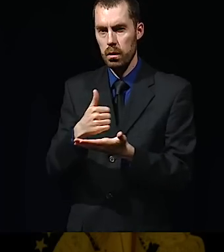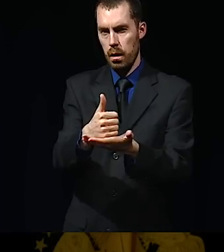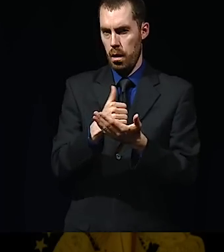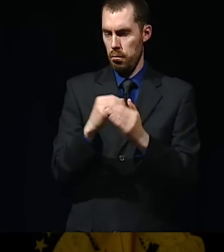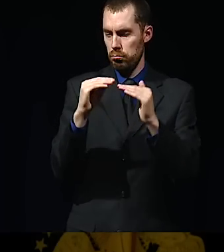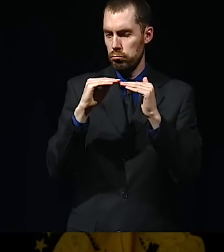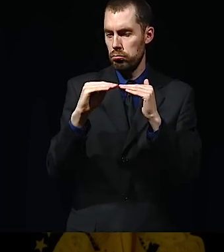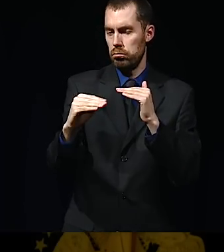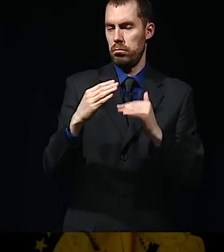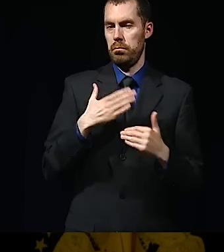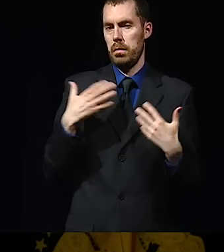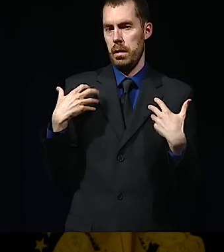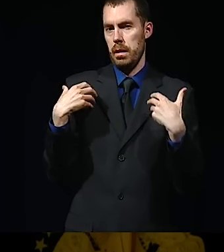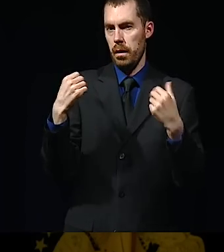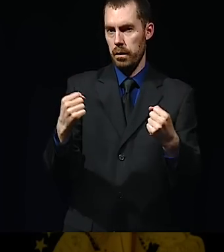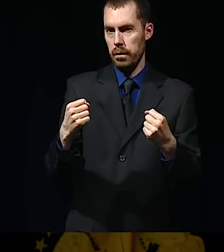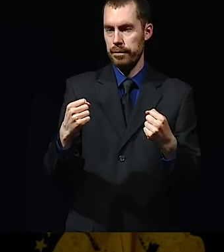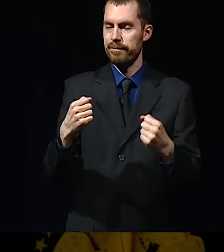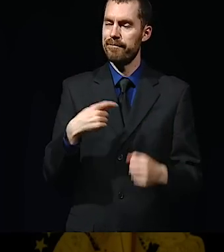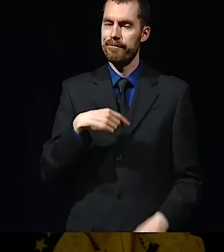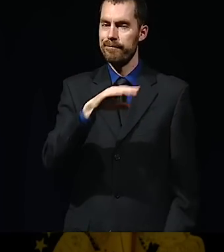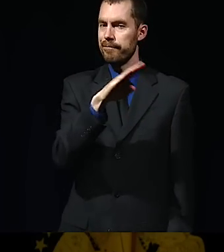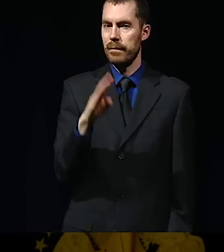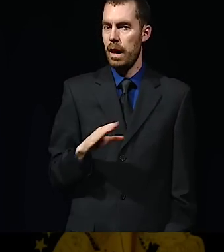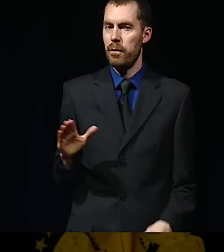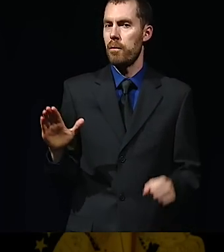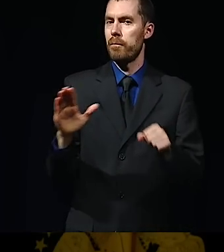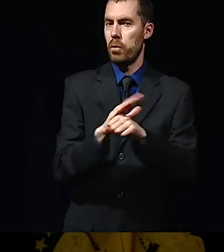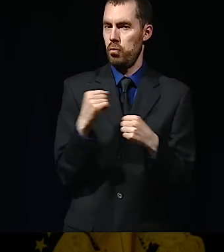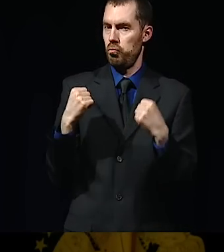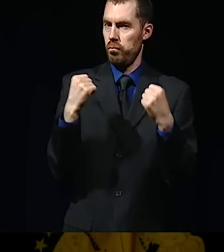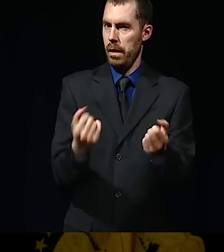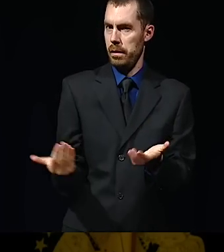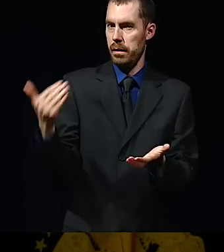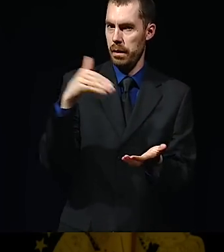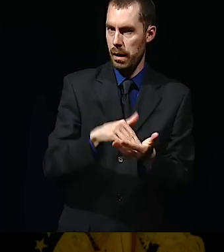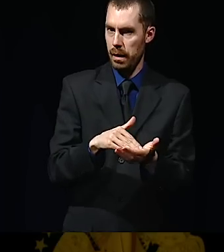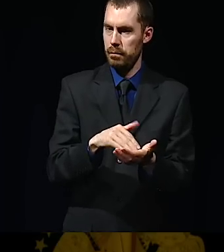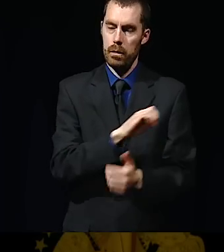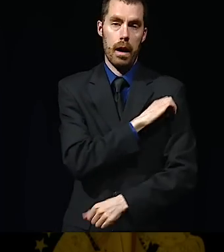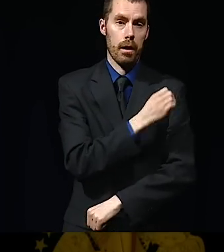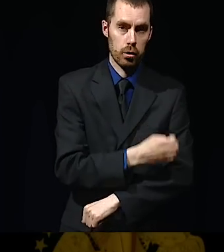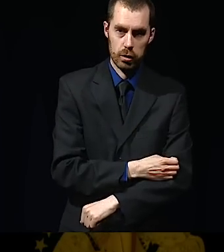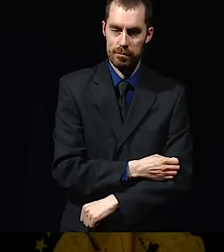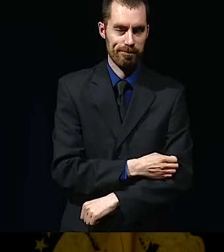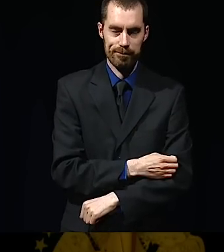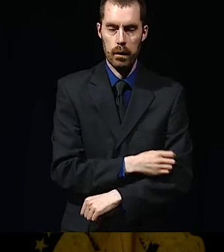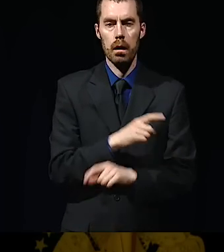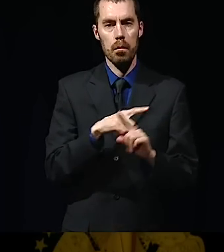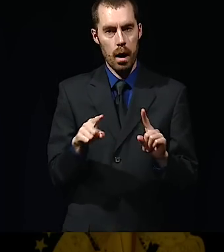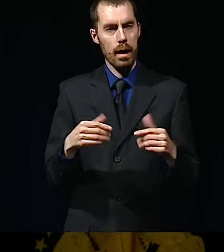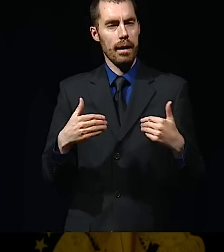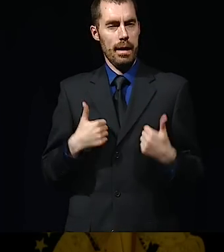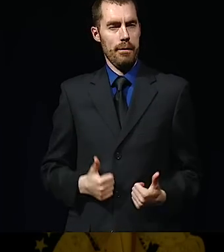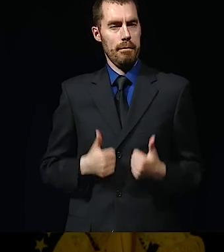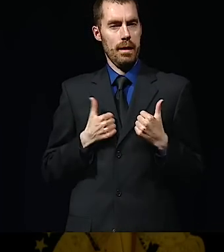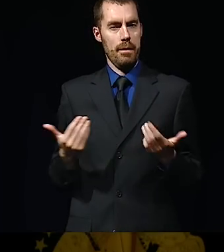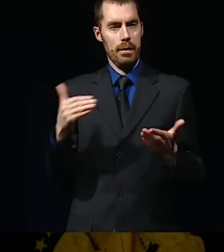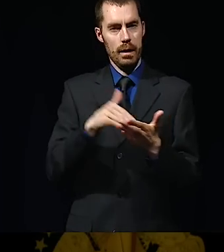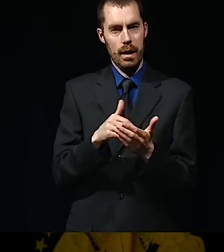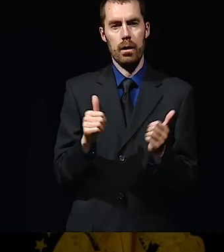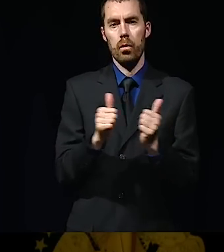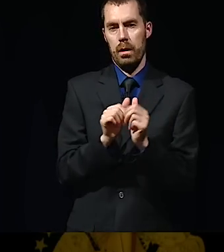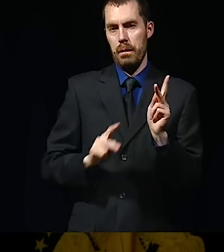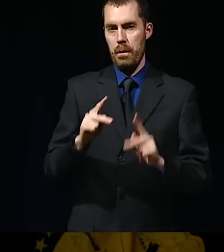stabilize my condition. And while I will never regain my former strength and energy, I am able to have a life again with the people I